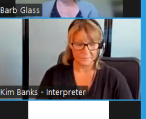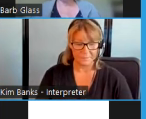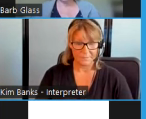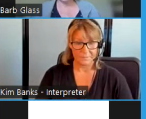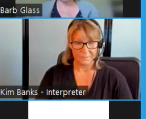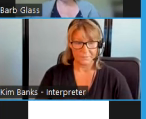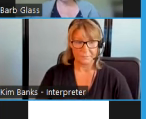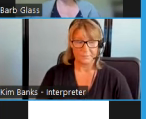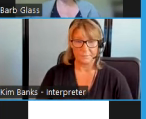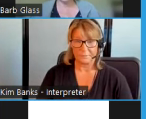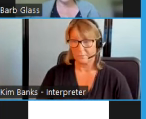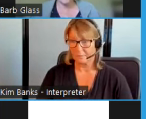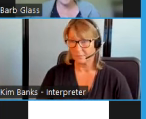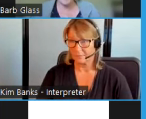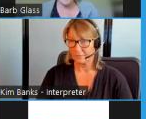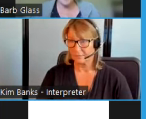Tiffany is a slash.